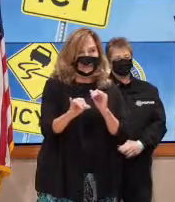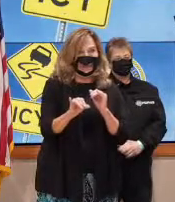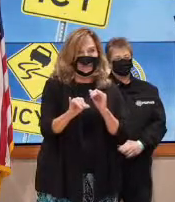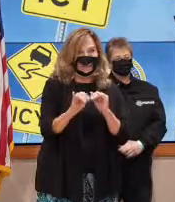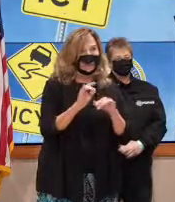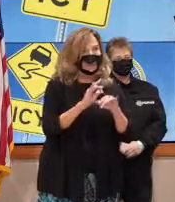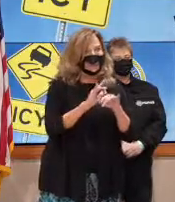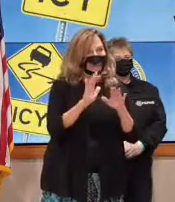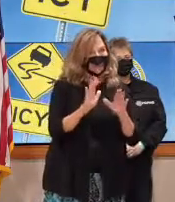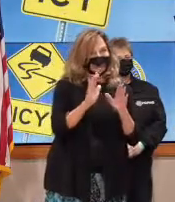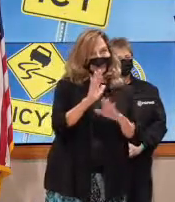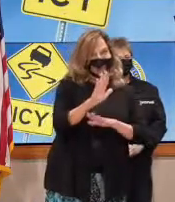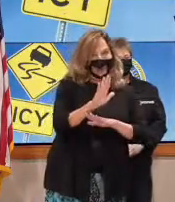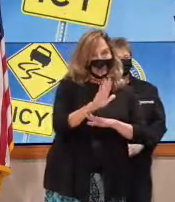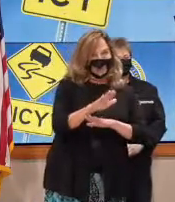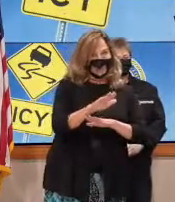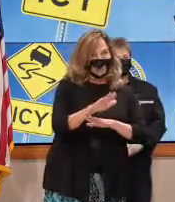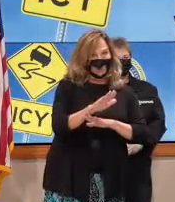Tuesday morning.